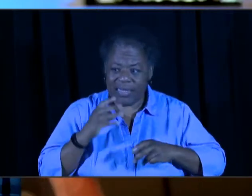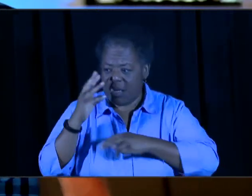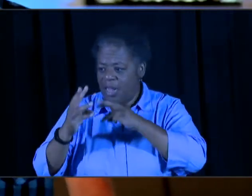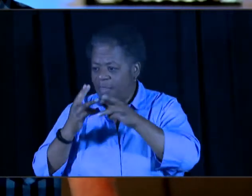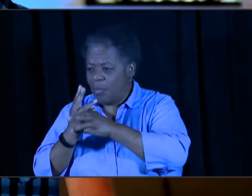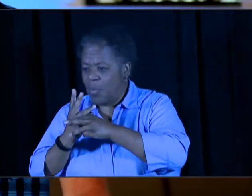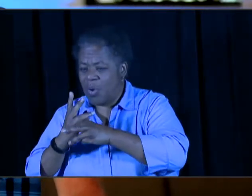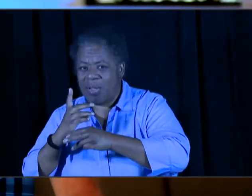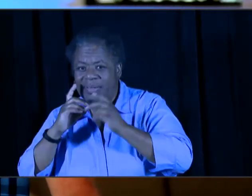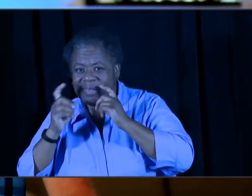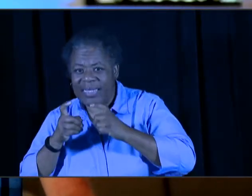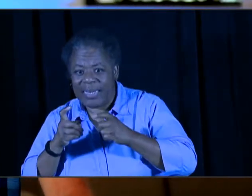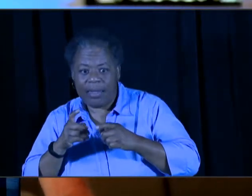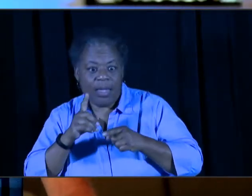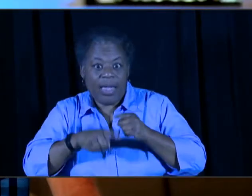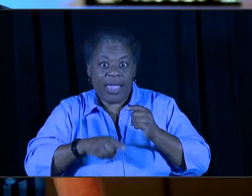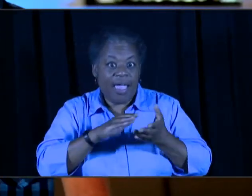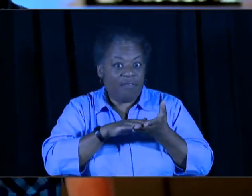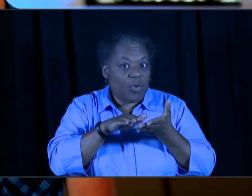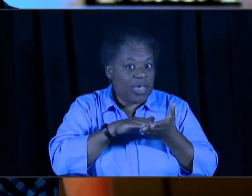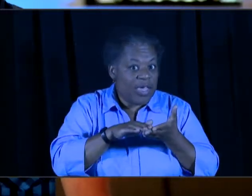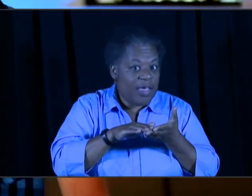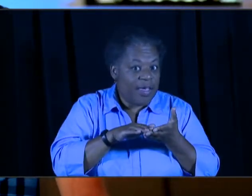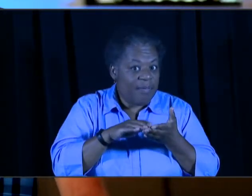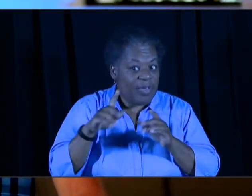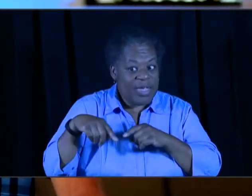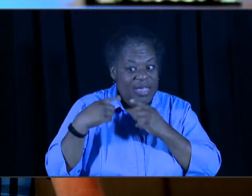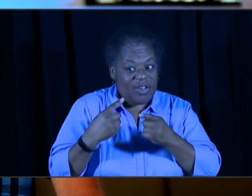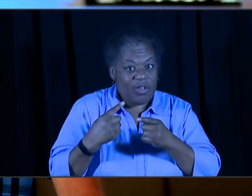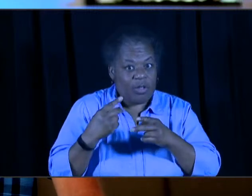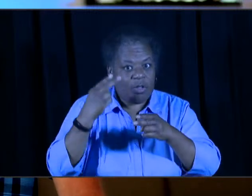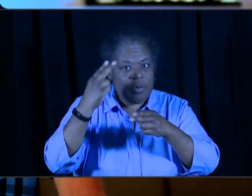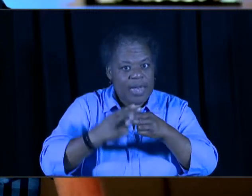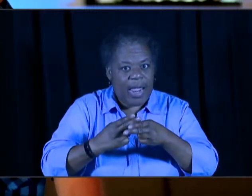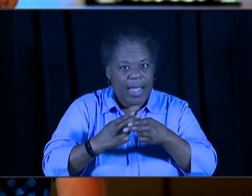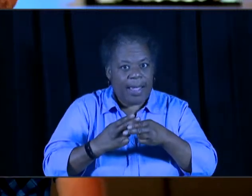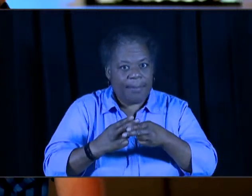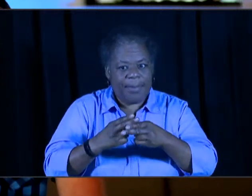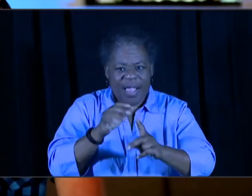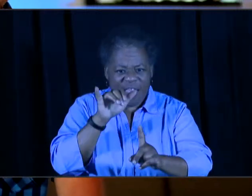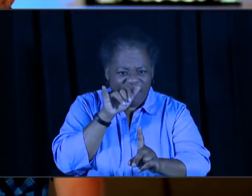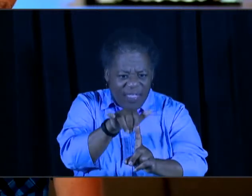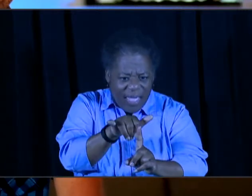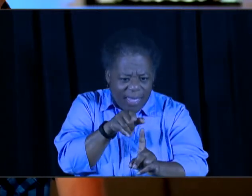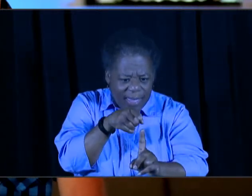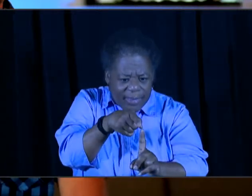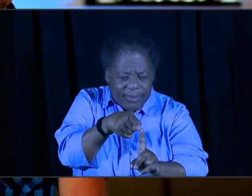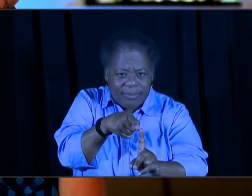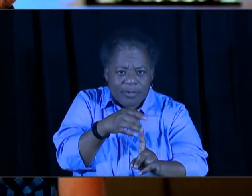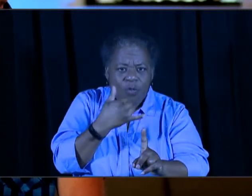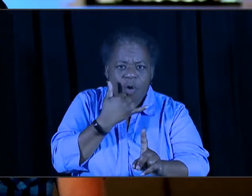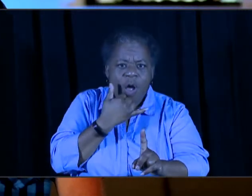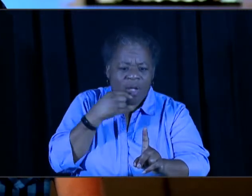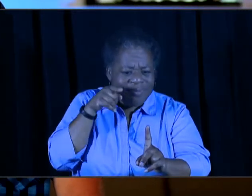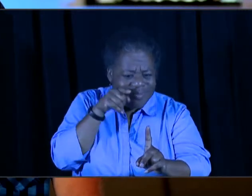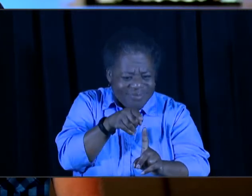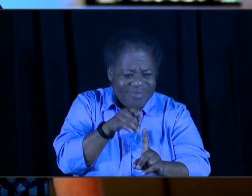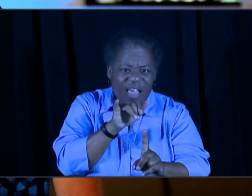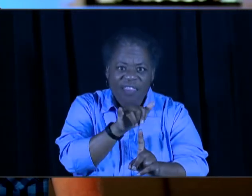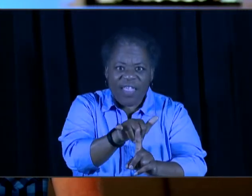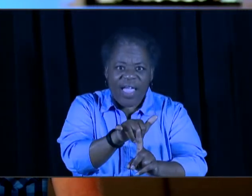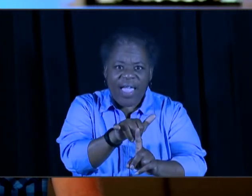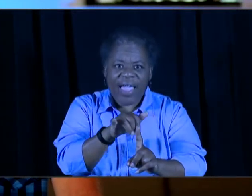You see, you can't forgive something until you've named it, until you've identified the wrong that's been done and